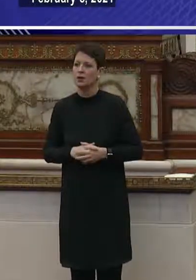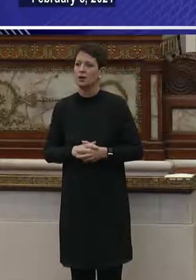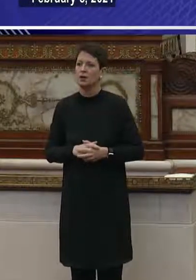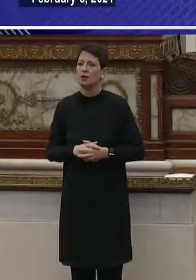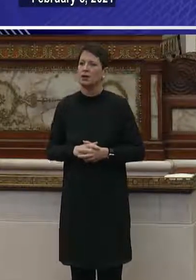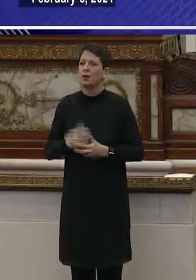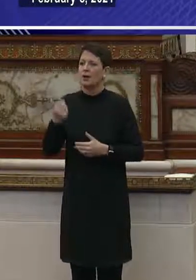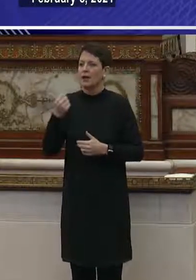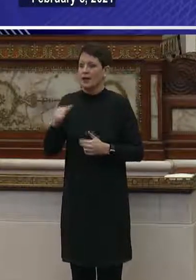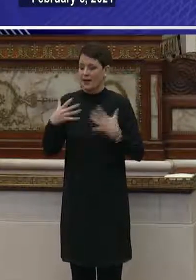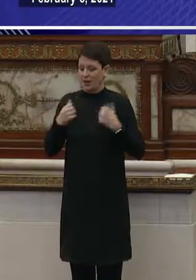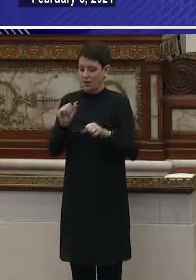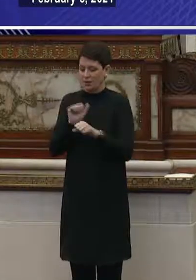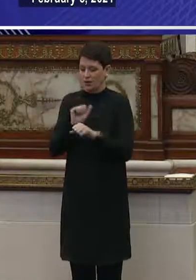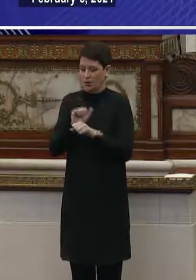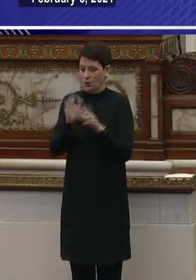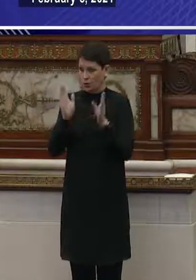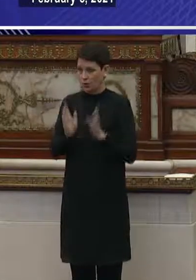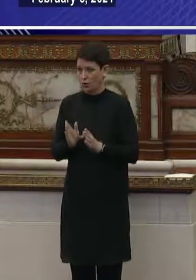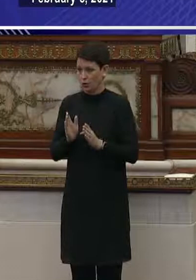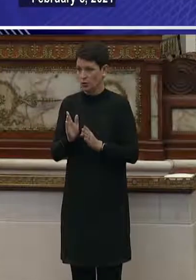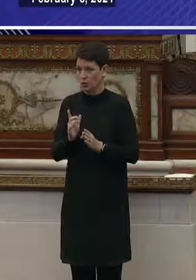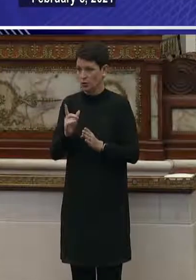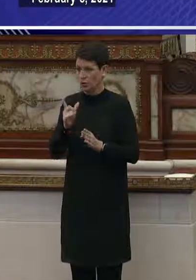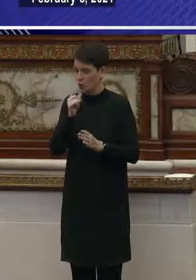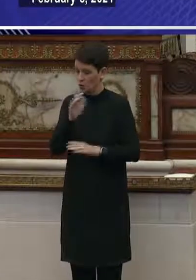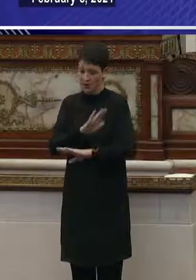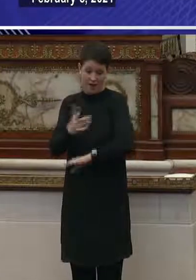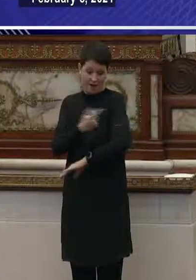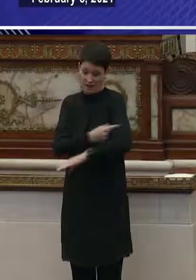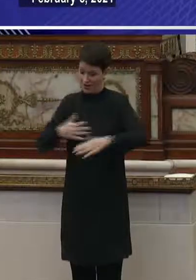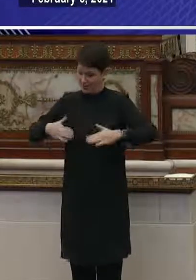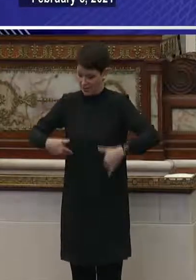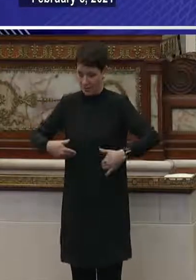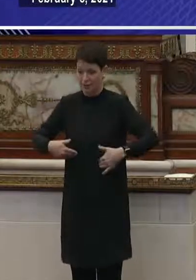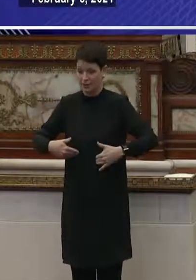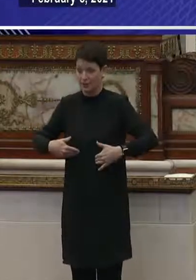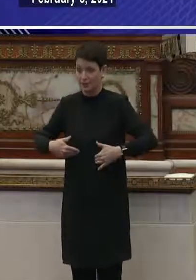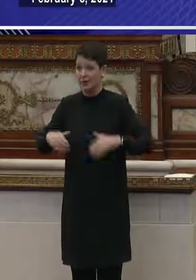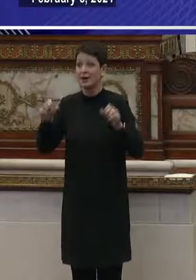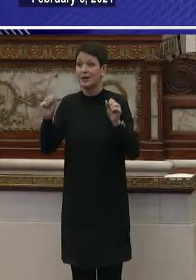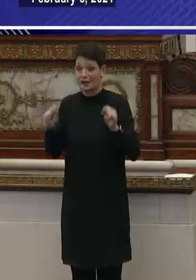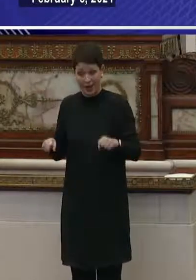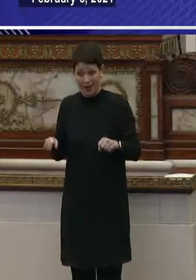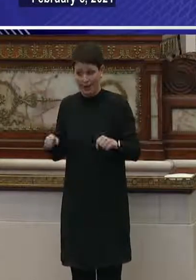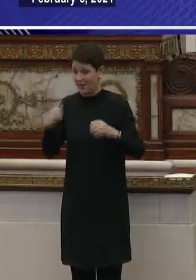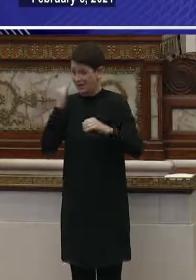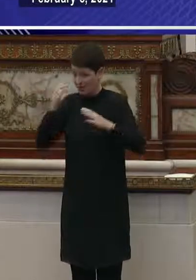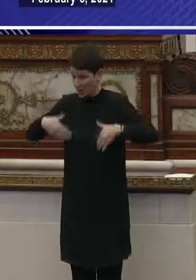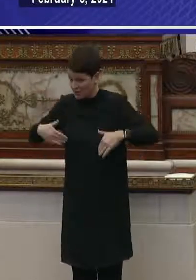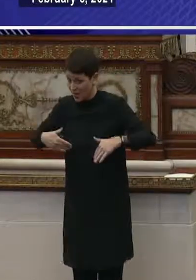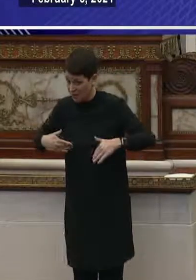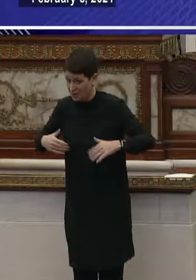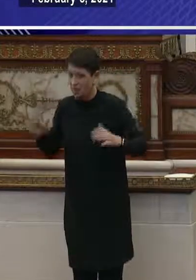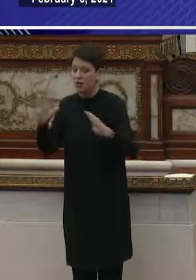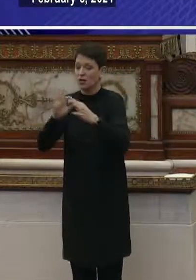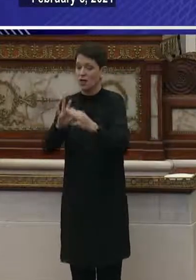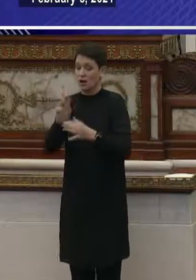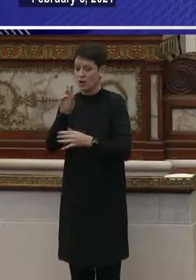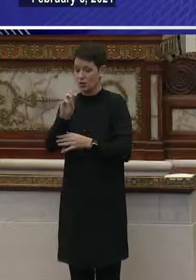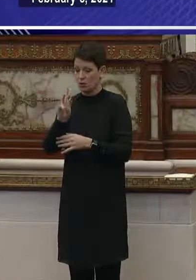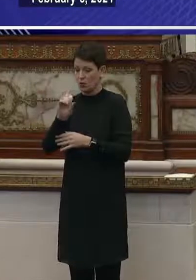any healthcare worker who has not been vaccinated yet can, if they have not already, log into our